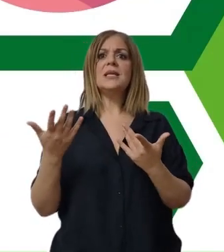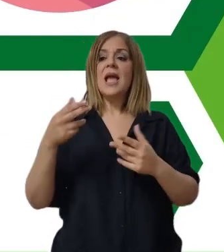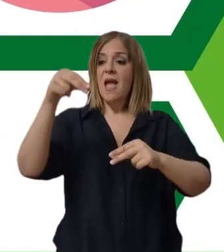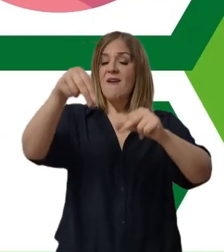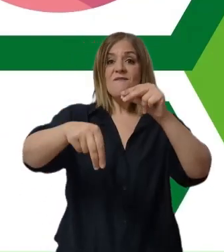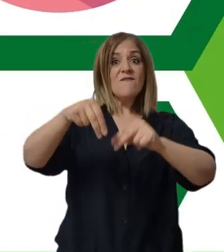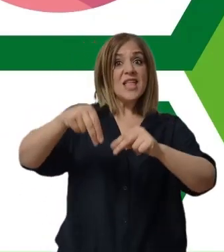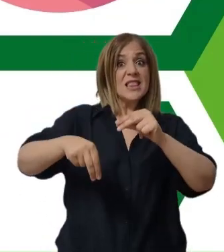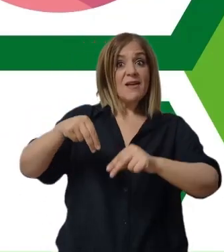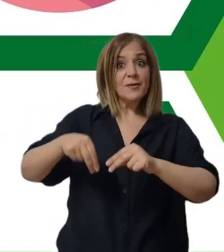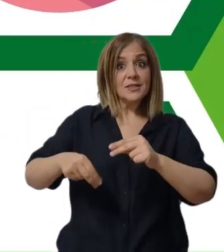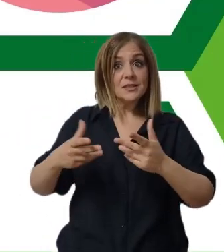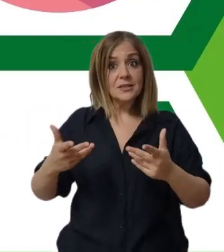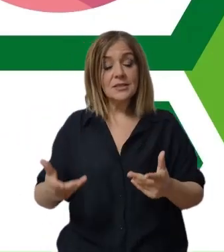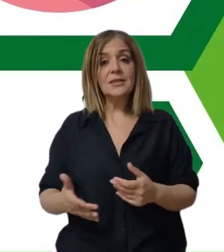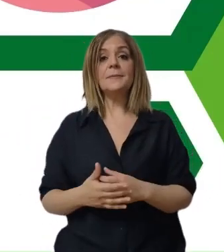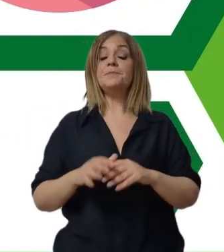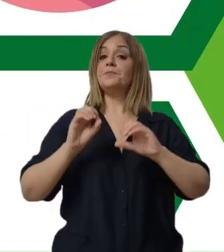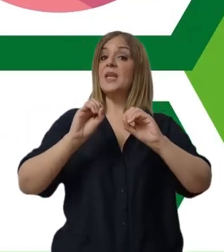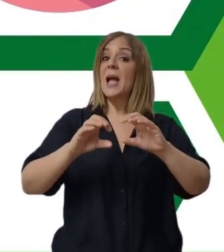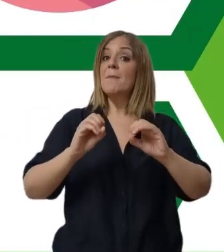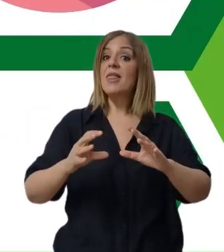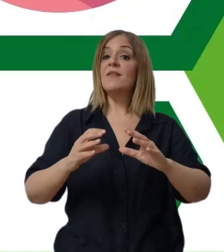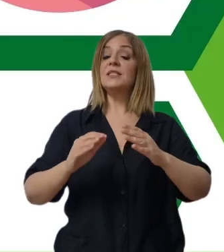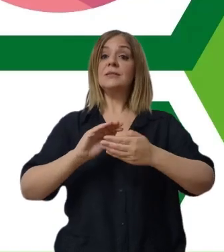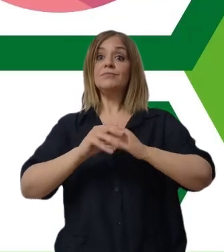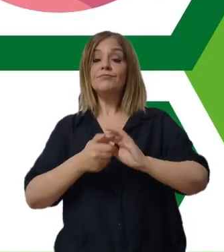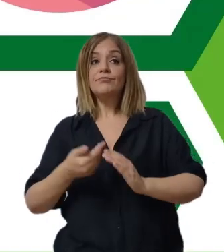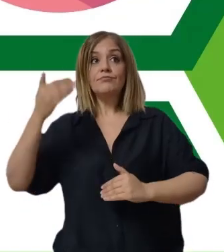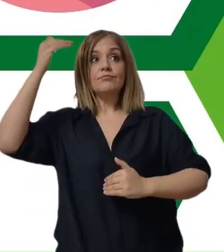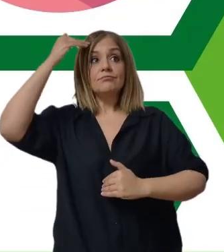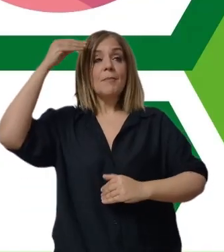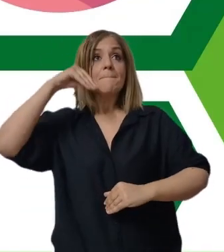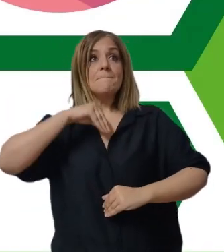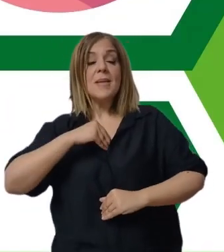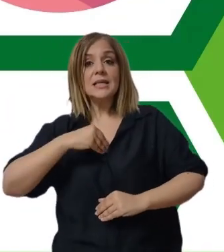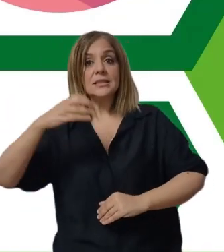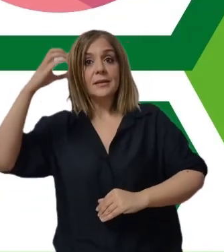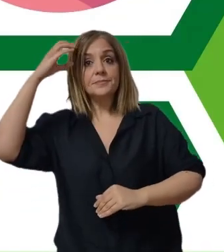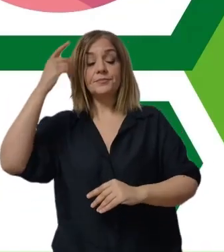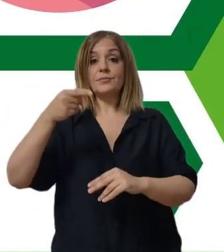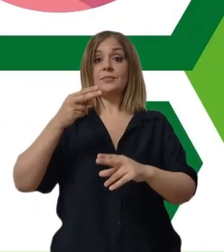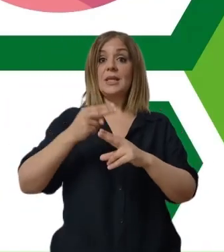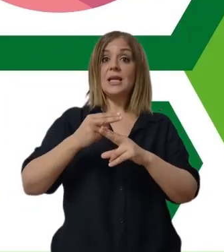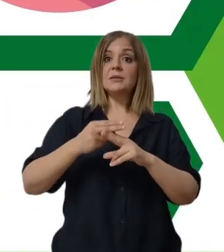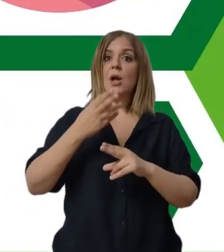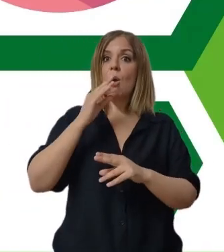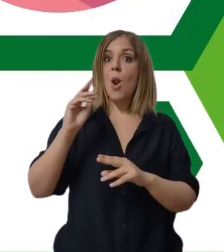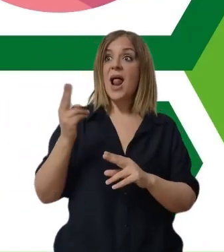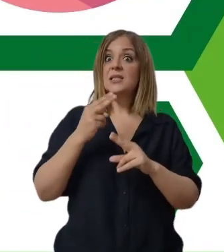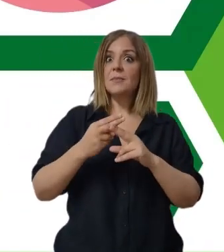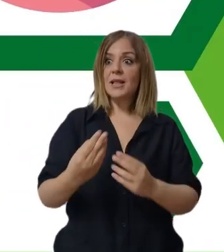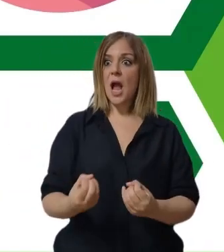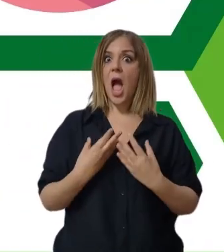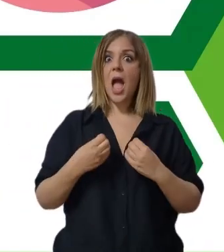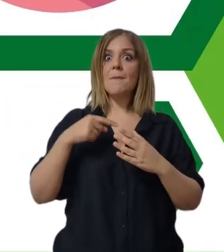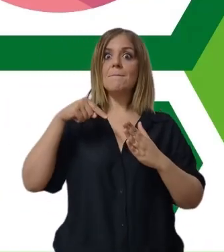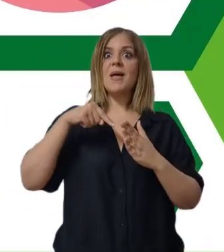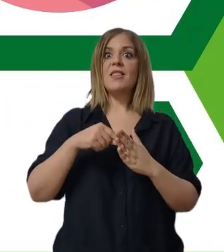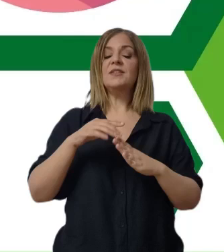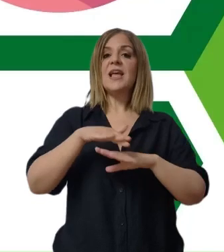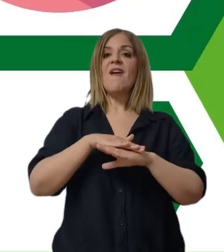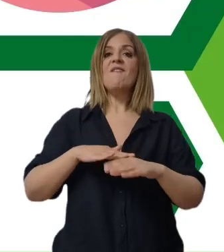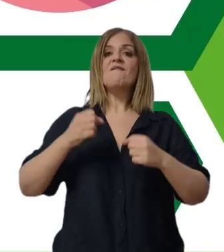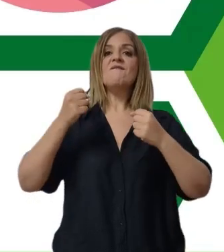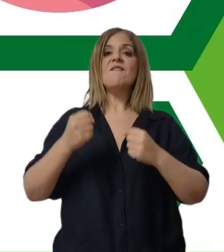gardens. Education and awareness, it's really important because everything starts from education. By sharing